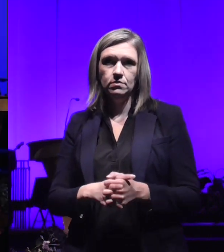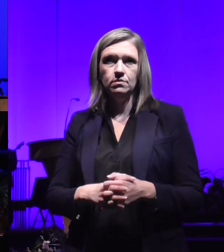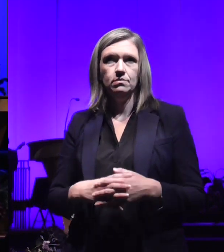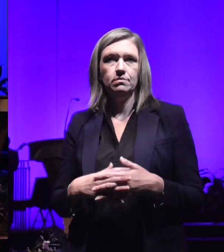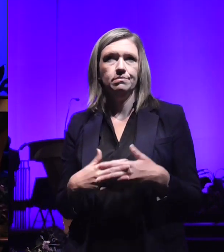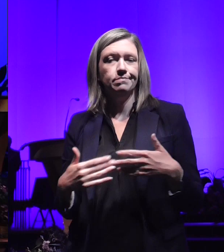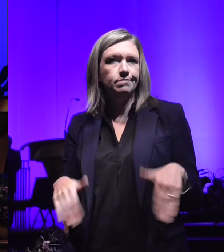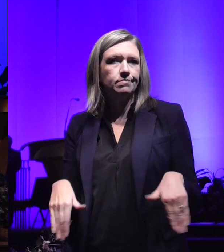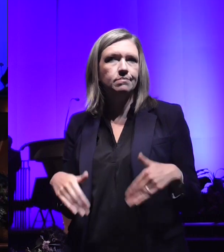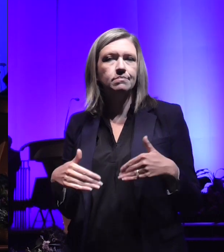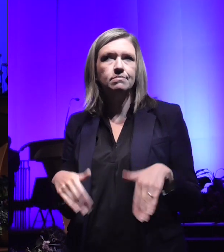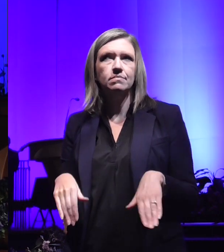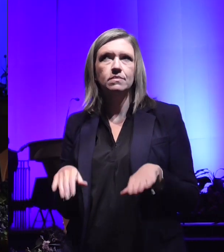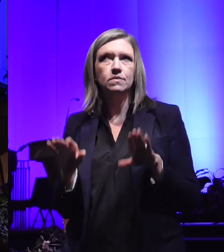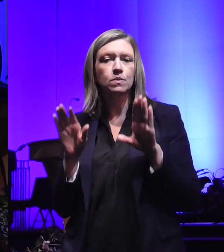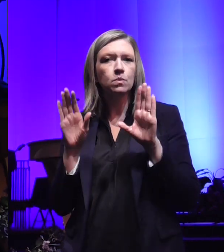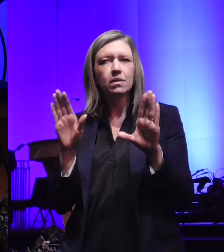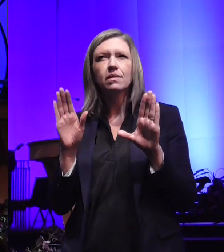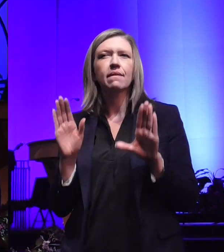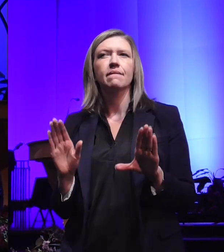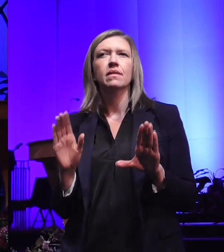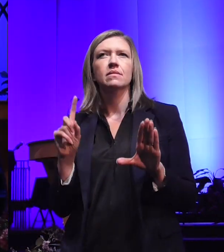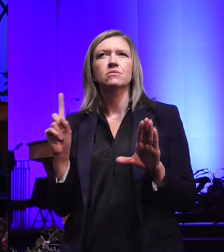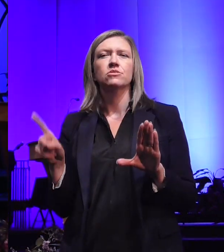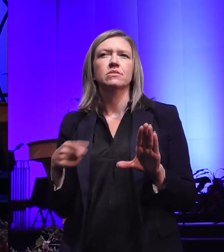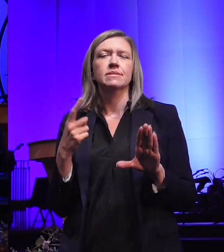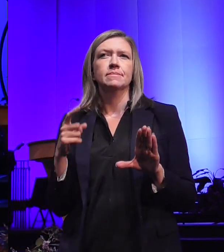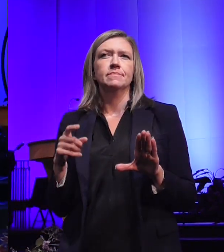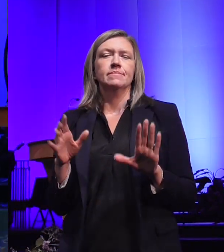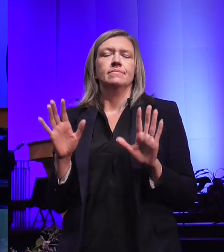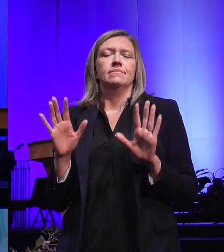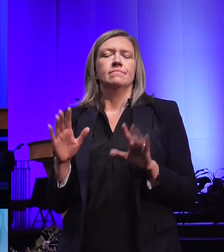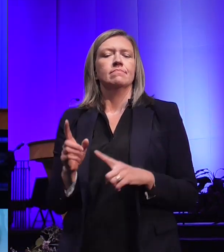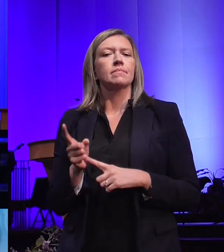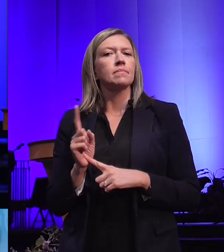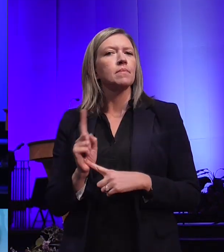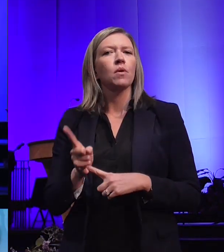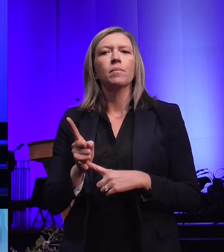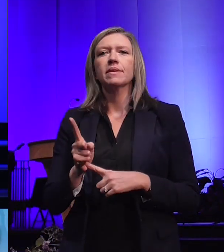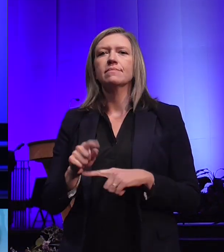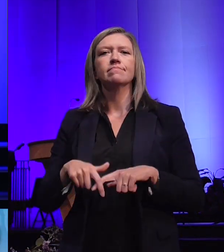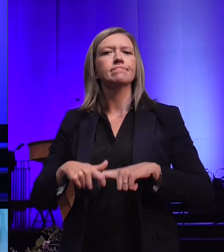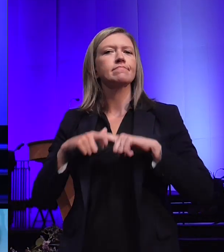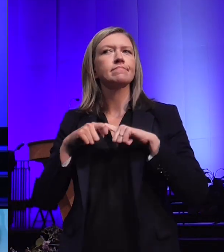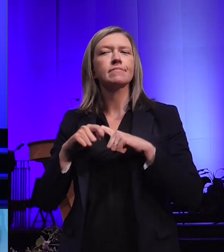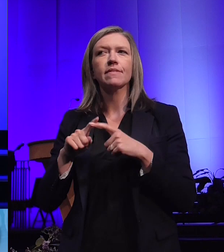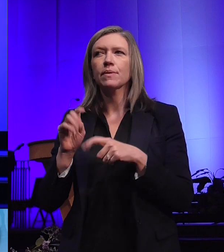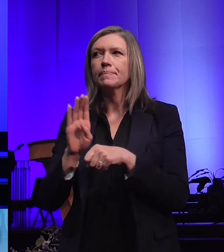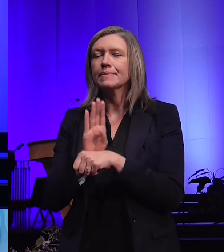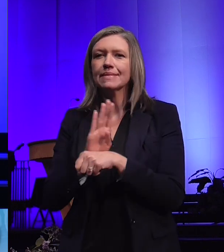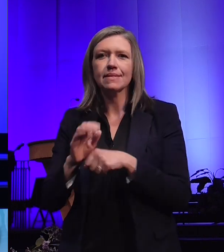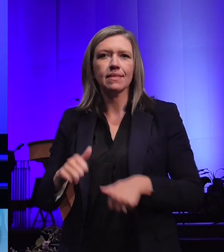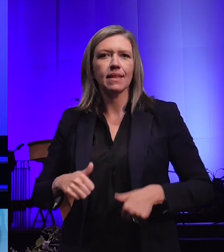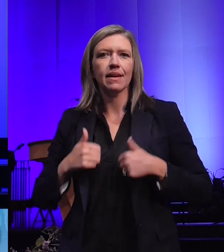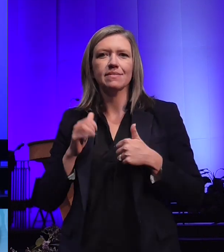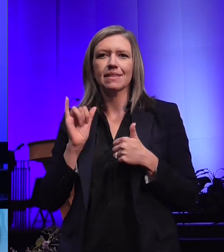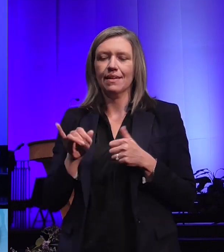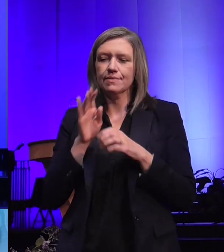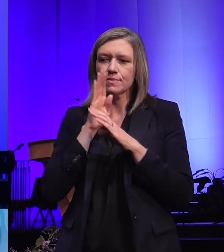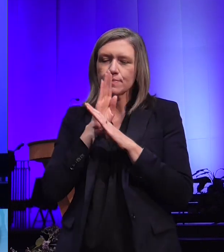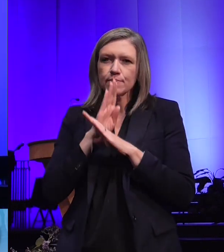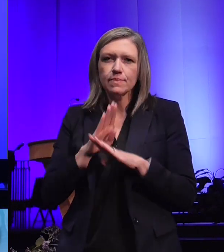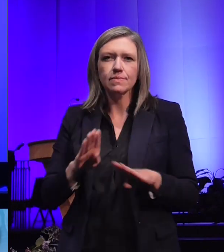very wonderful it is to just take a moment out of our busy lives to be in that stillness and that